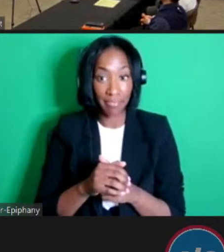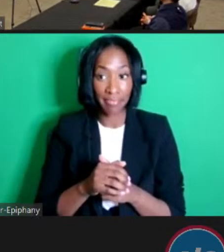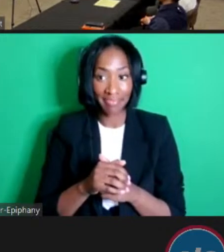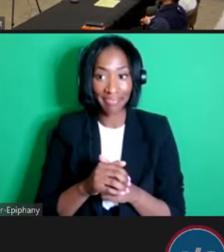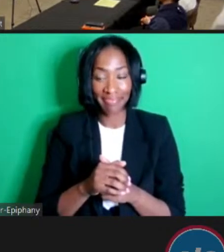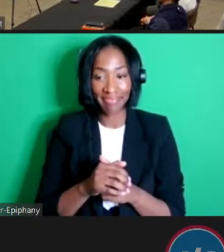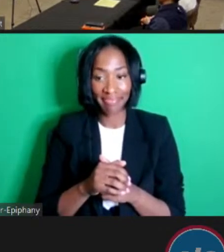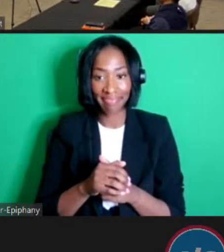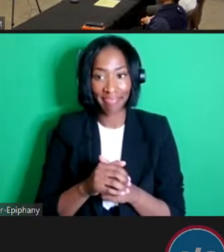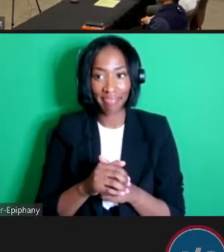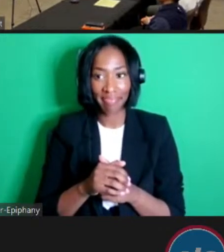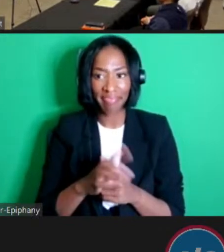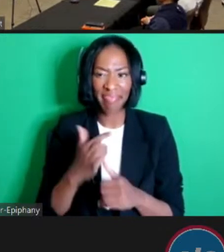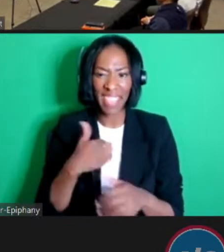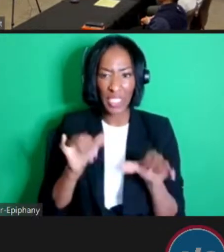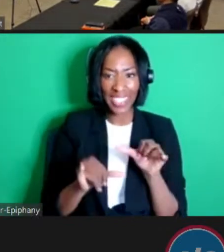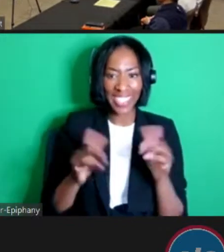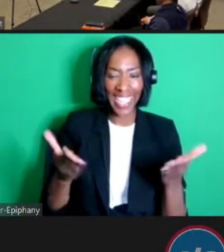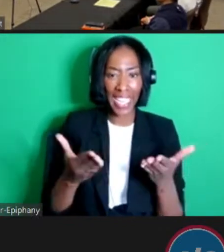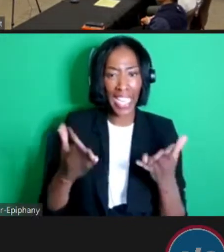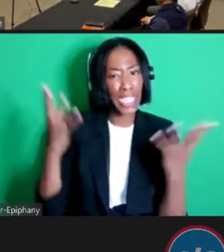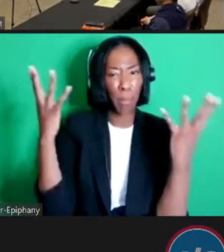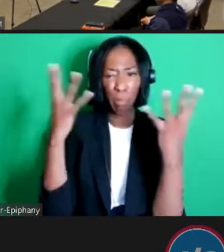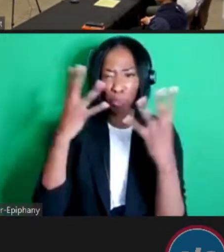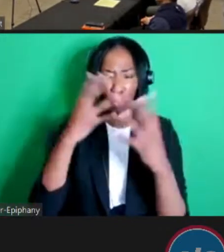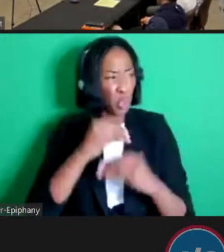I'll just stay right here. It is beautiful too. It is beautiful.